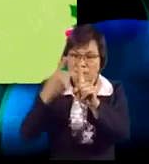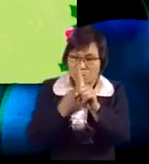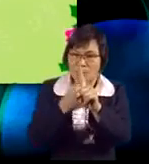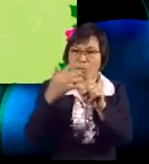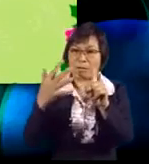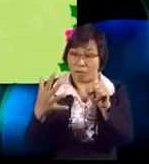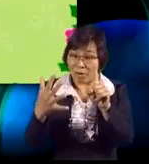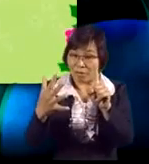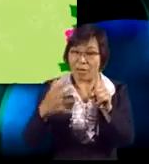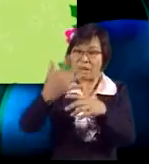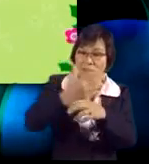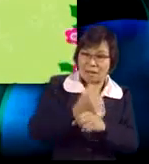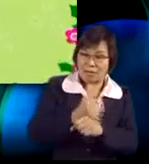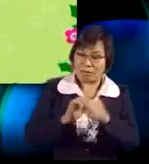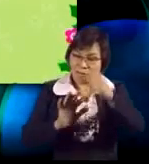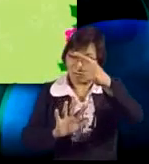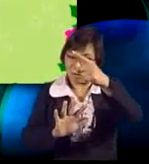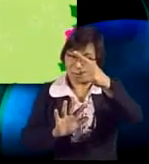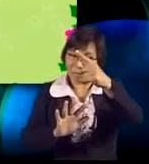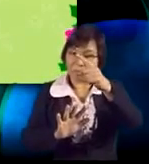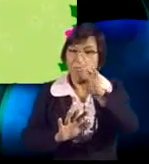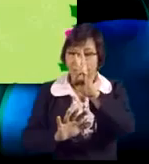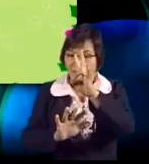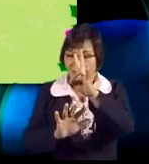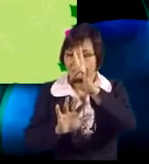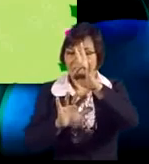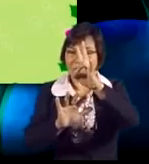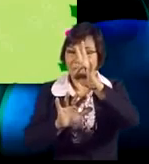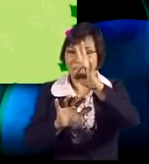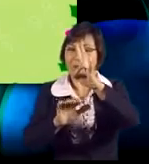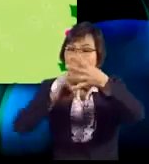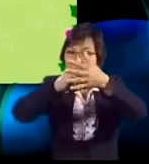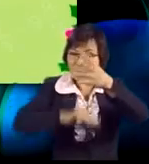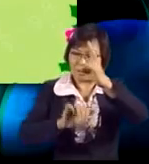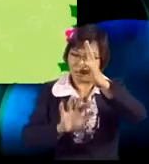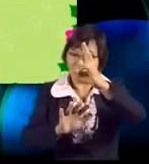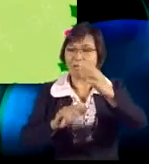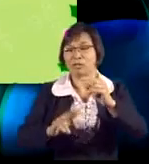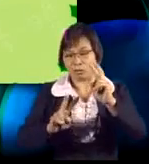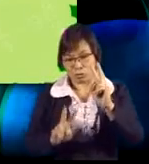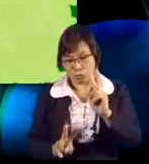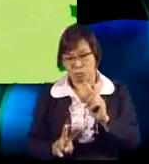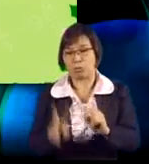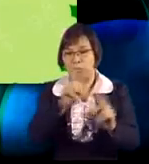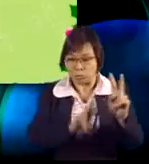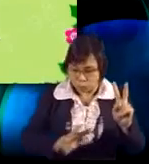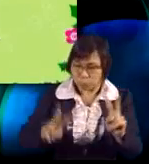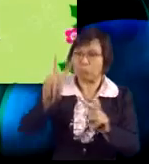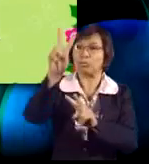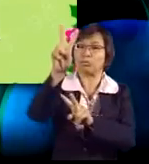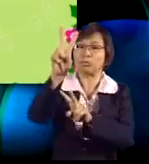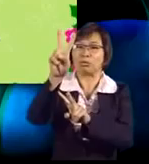top, multiply that by 5. We should get 5 at the bottom. Then